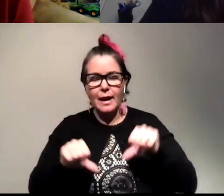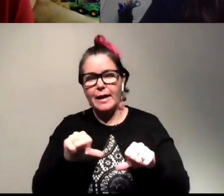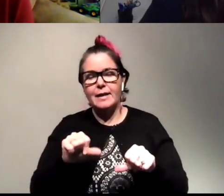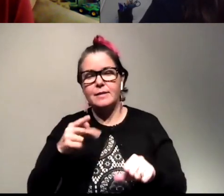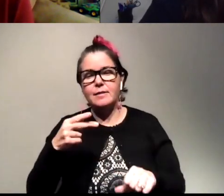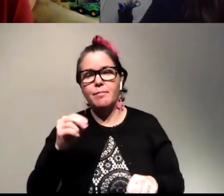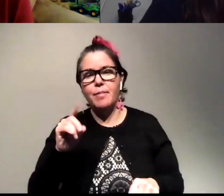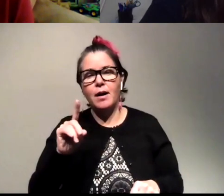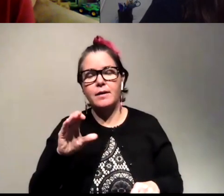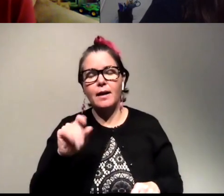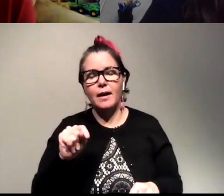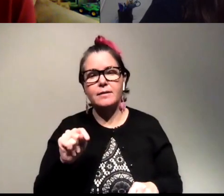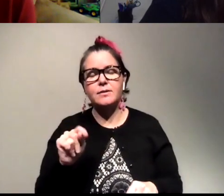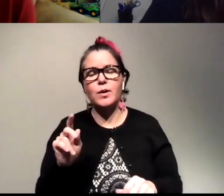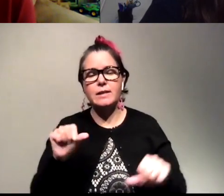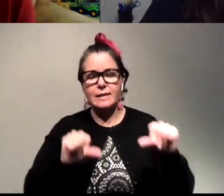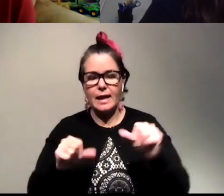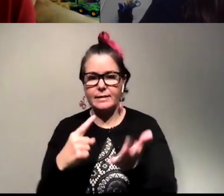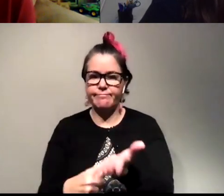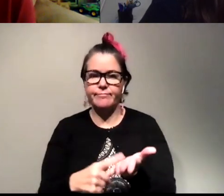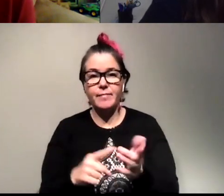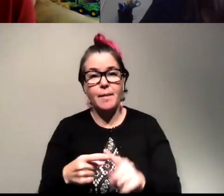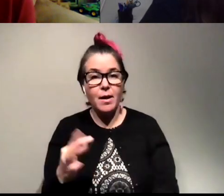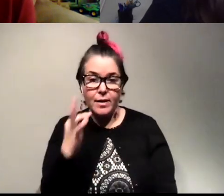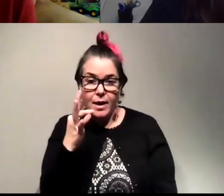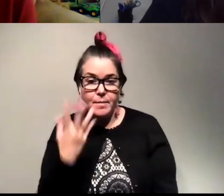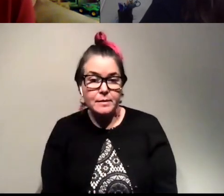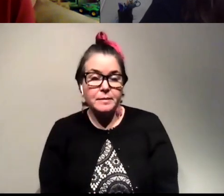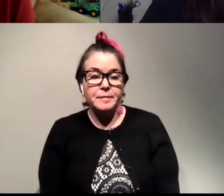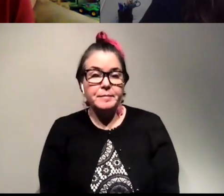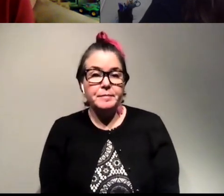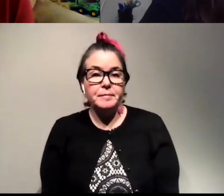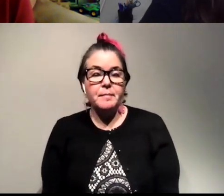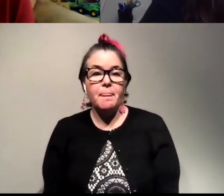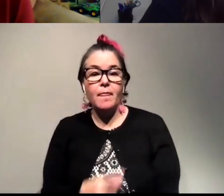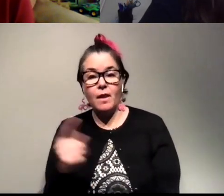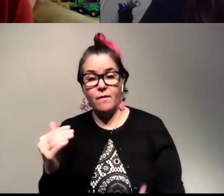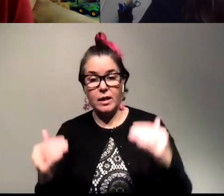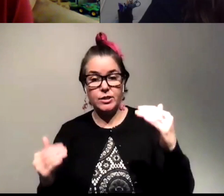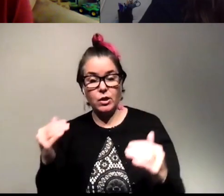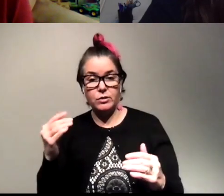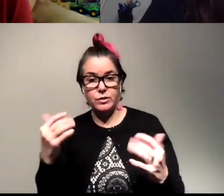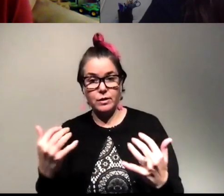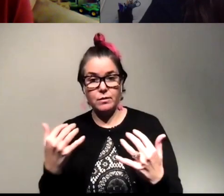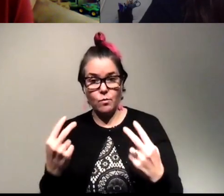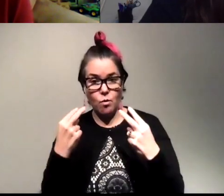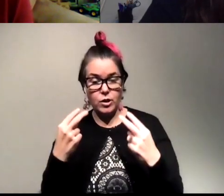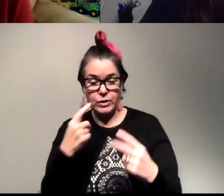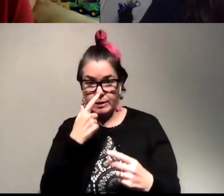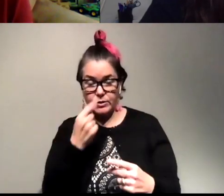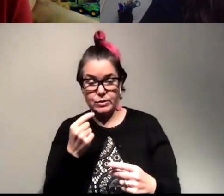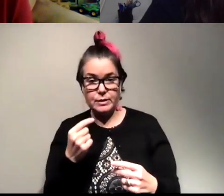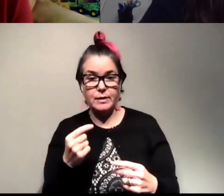podcast where scientists talk about cannabis. And if any adults in the audience are interested